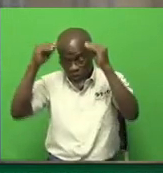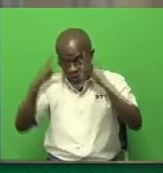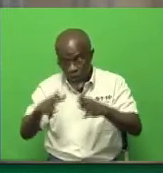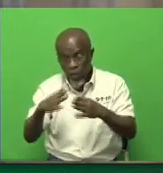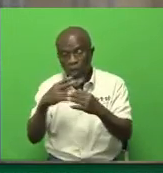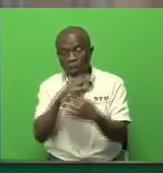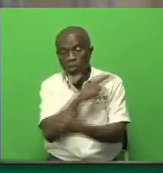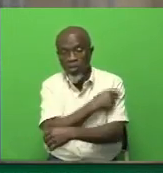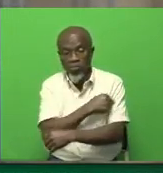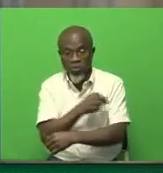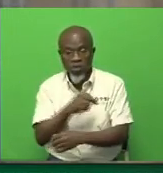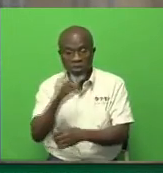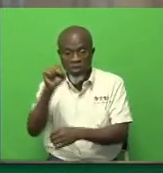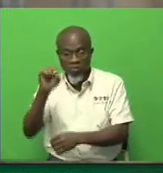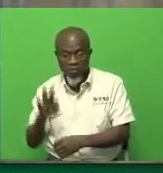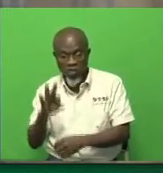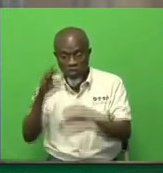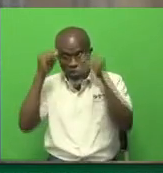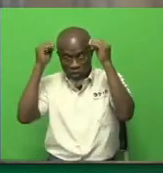hospitals